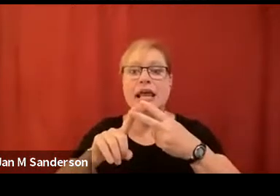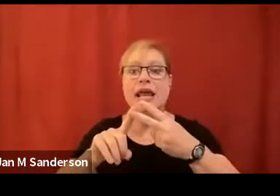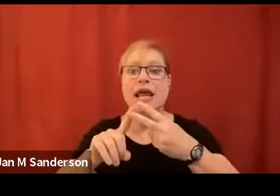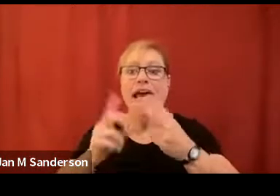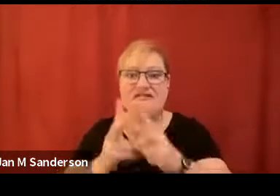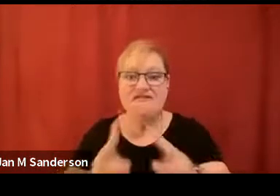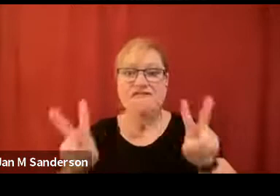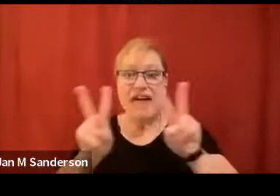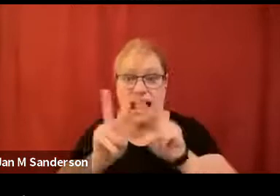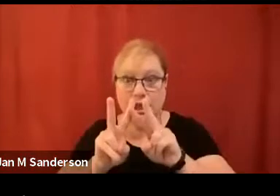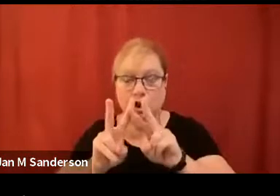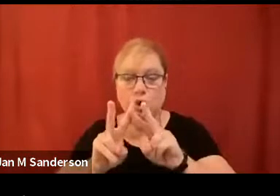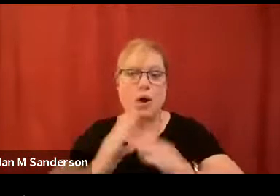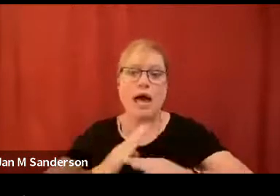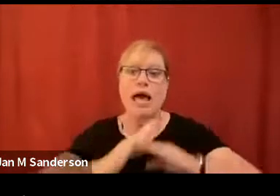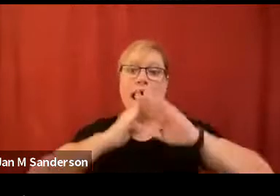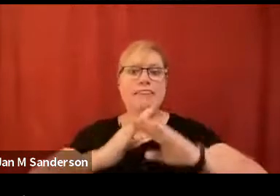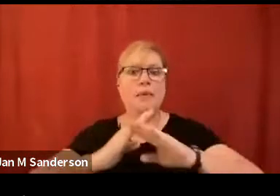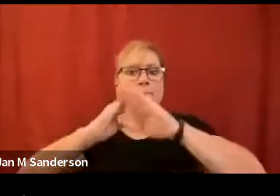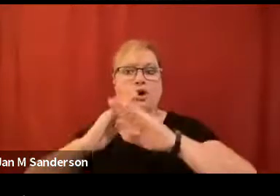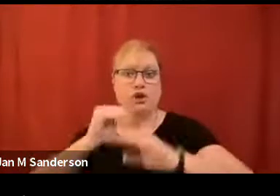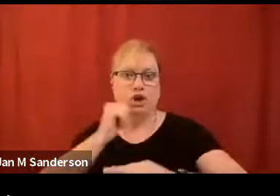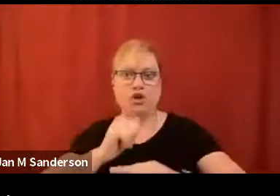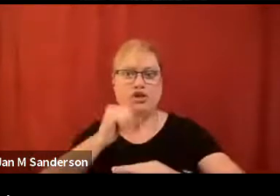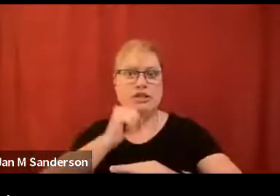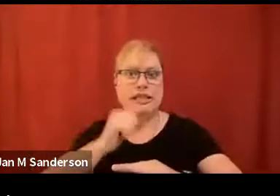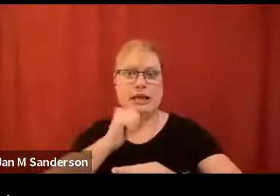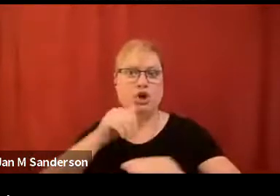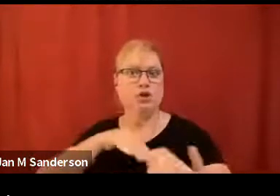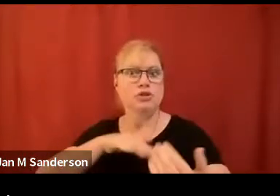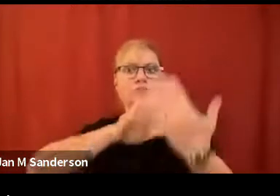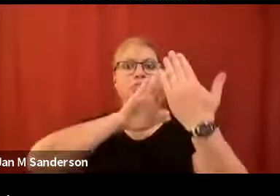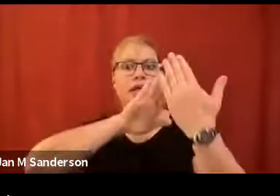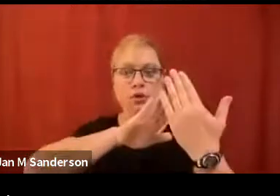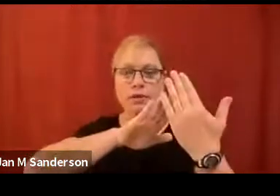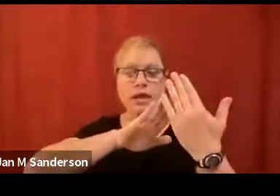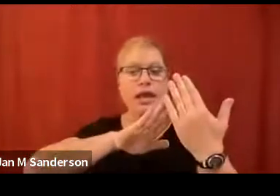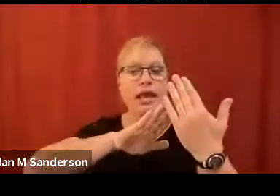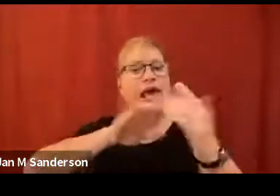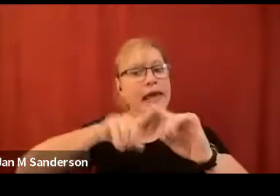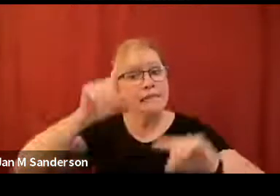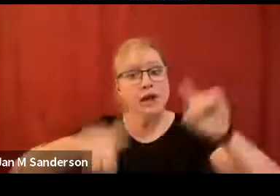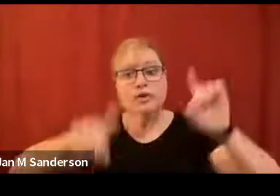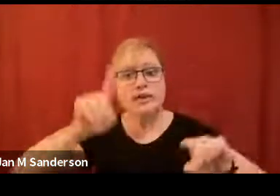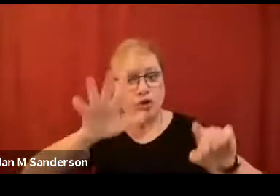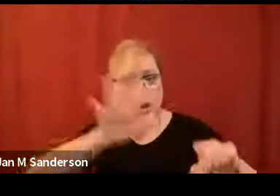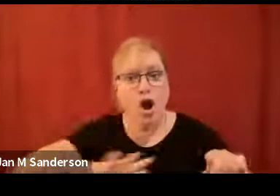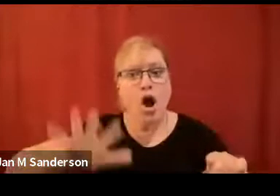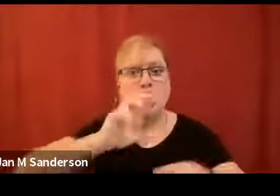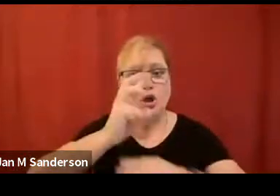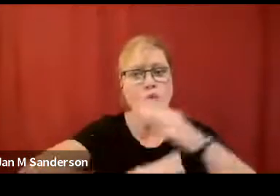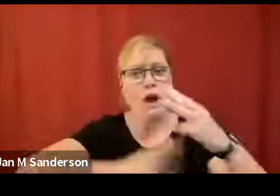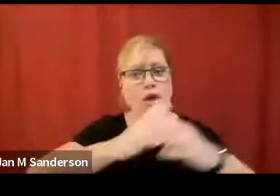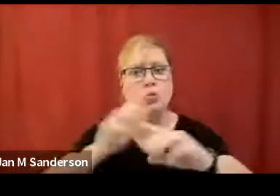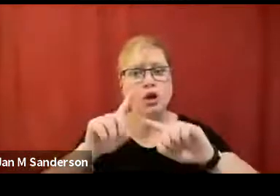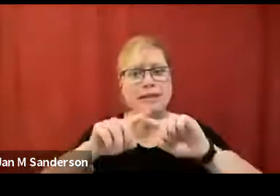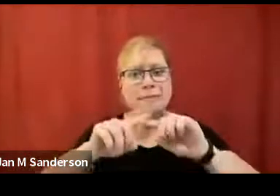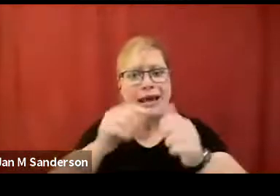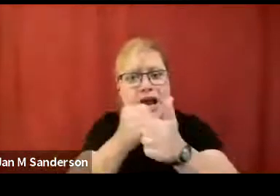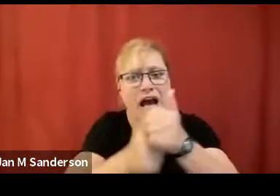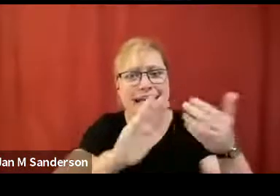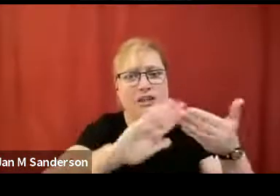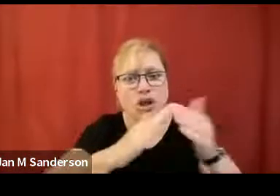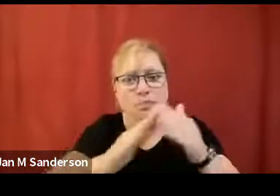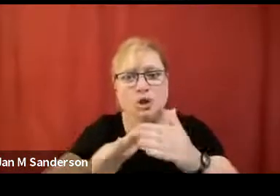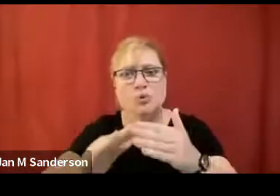The barriers that girls face vary greatly, right, around the world, depending on each community and each